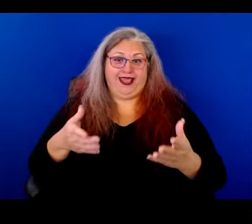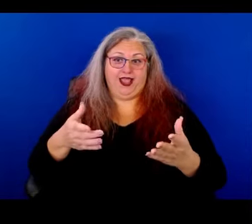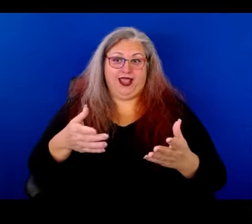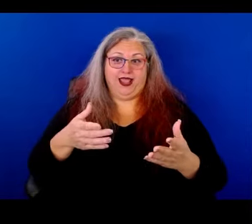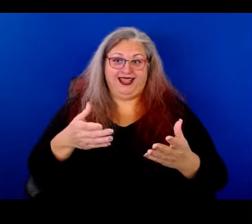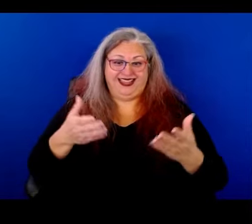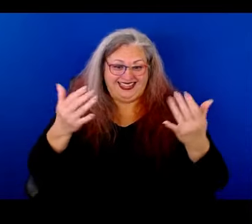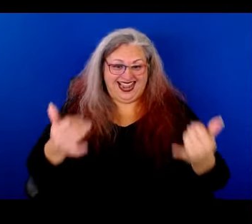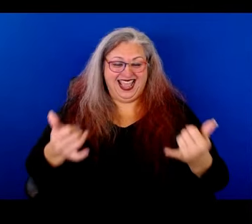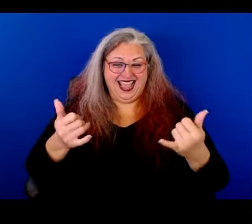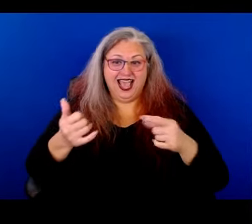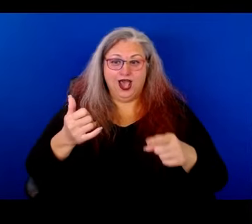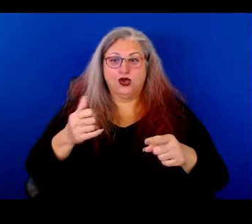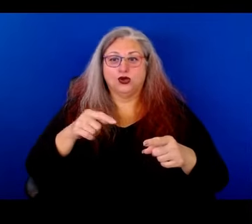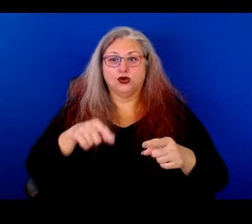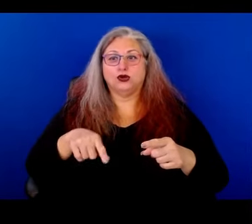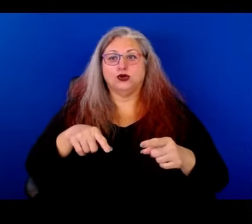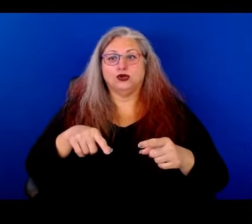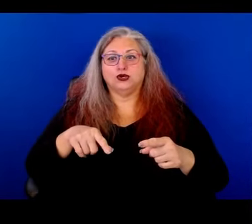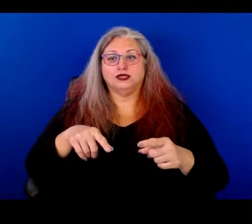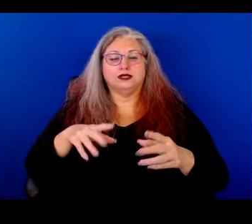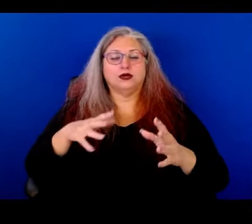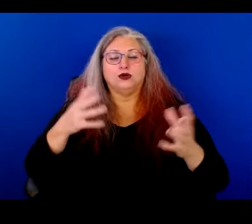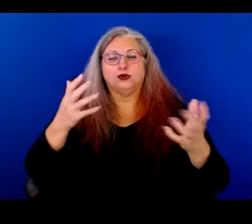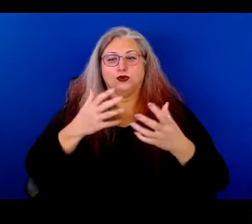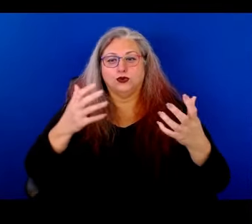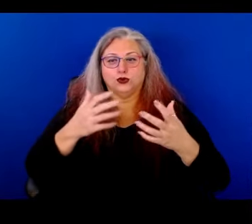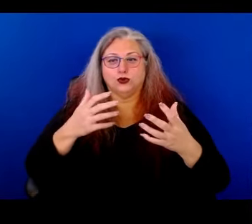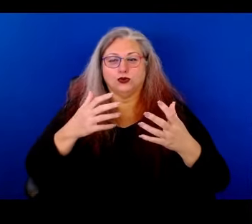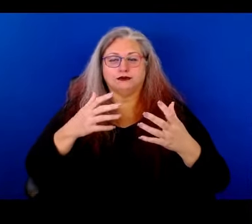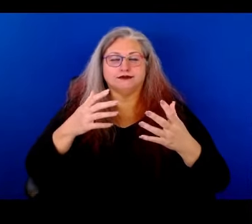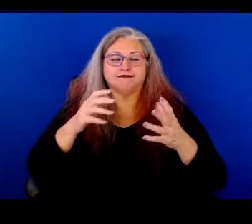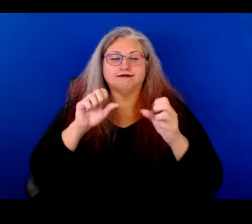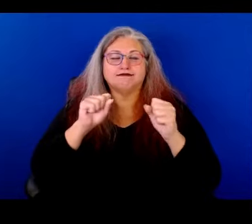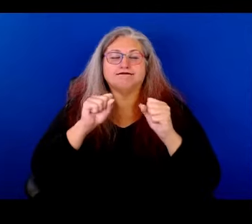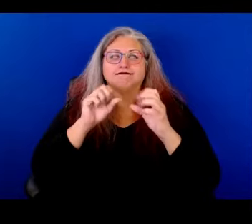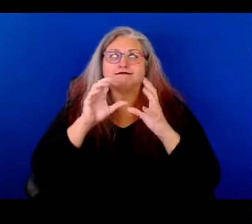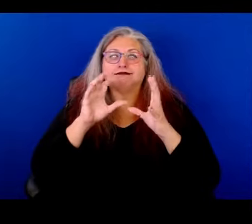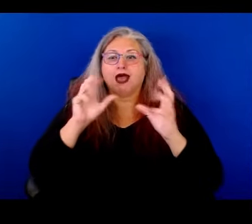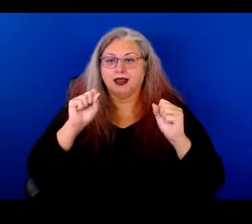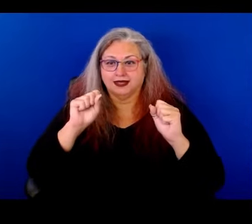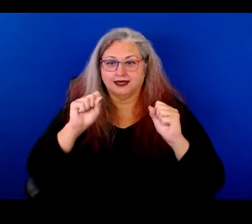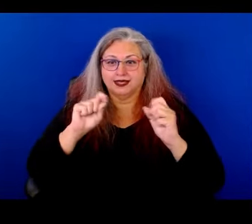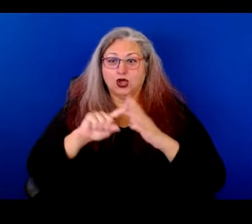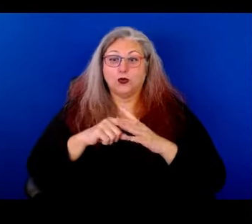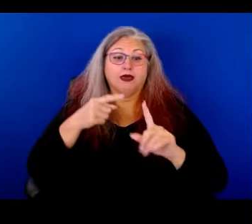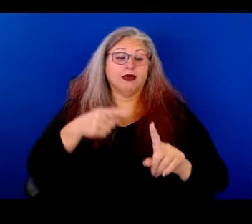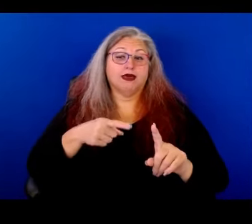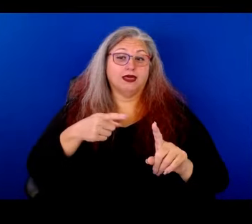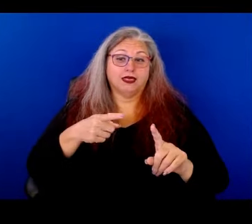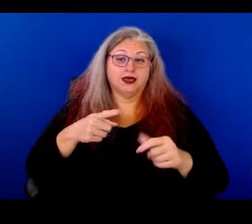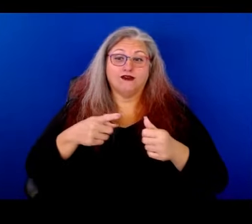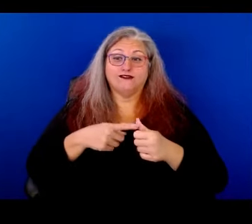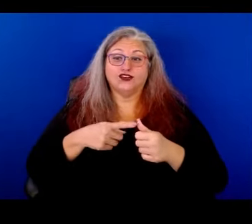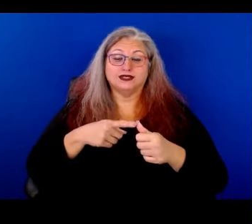made right now, it is just stunning. Starting off with the fact that